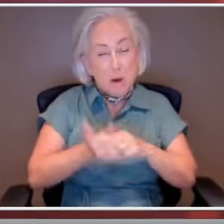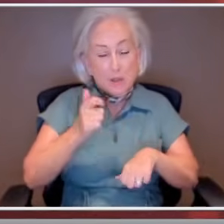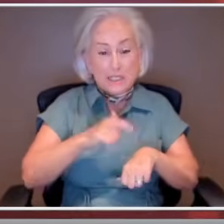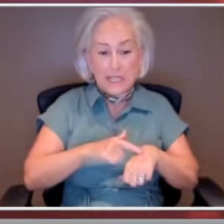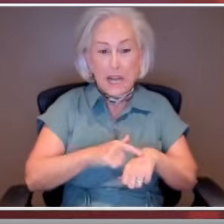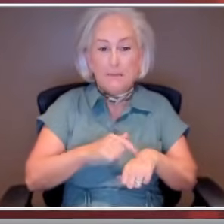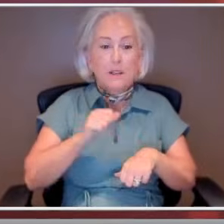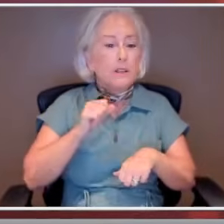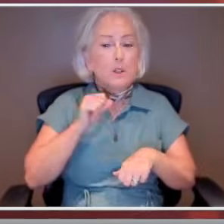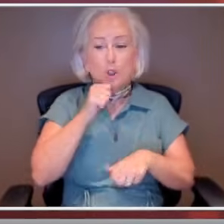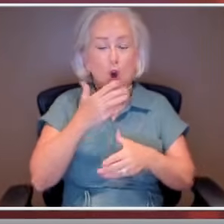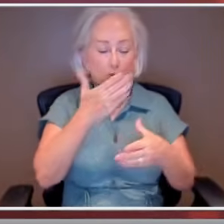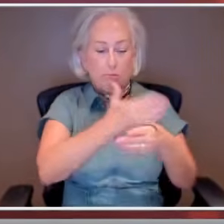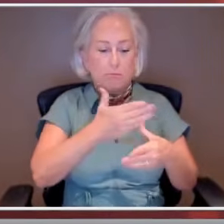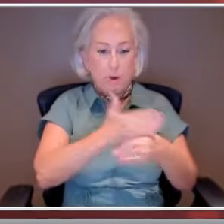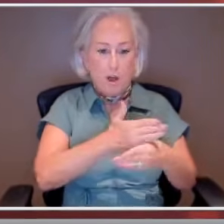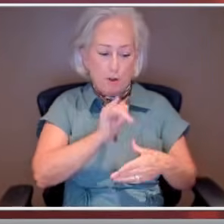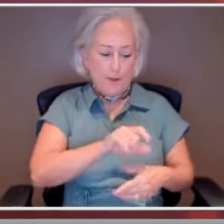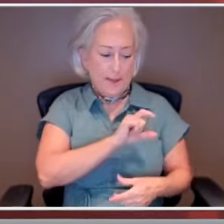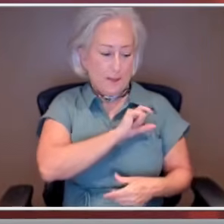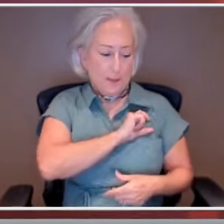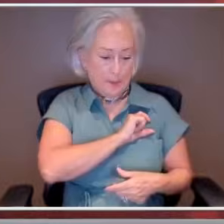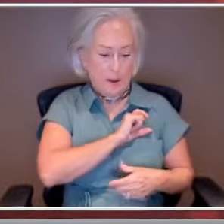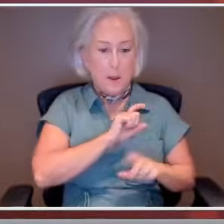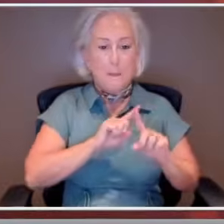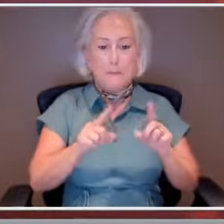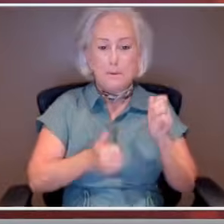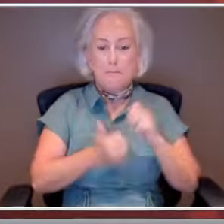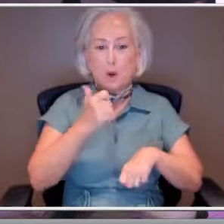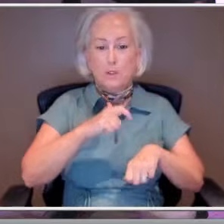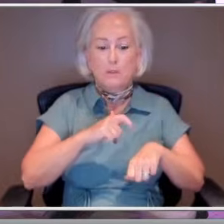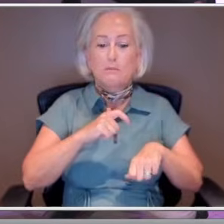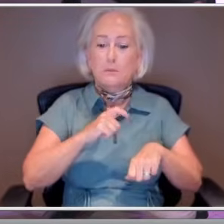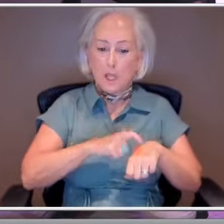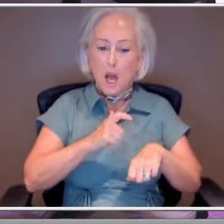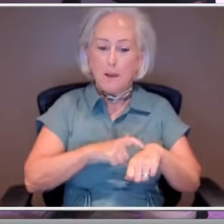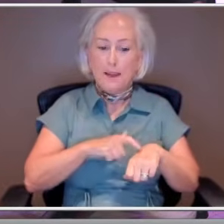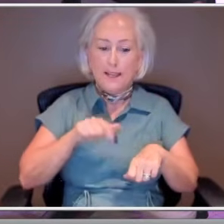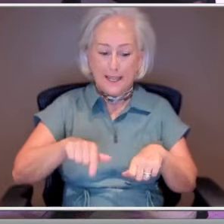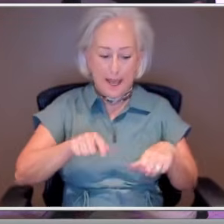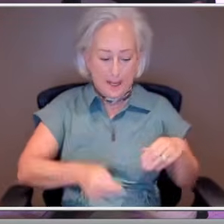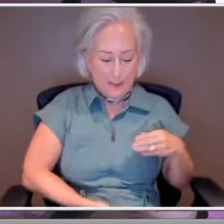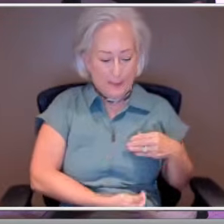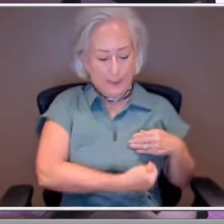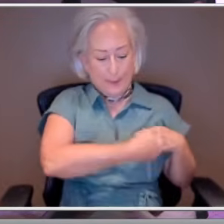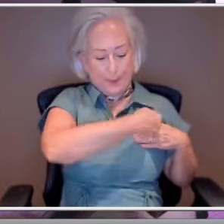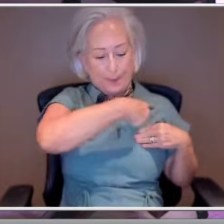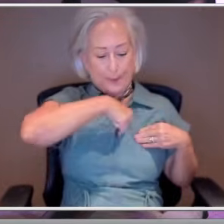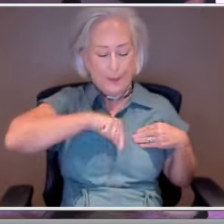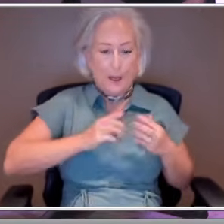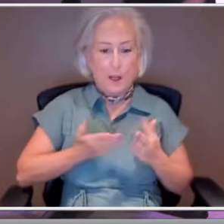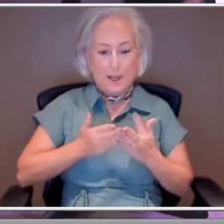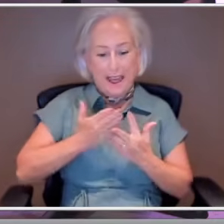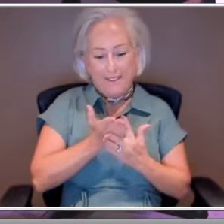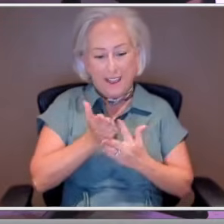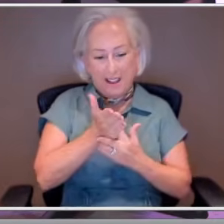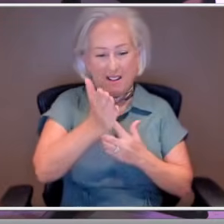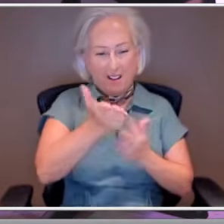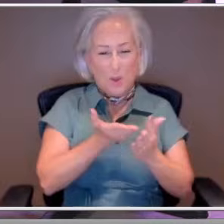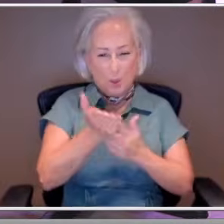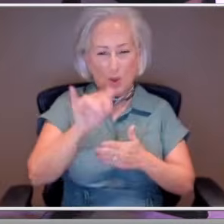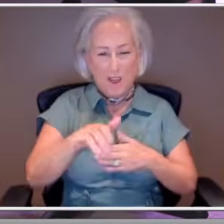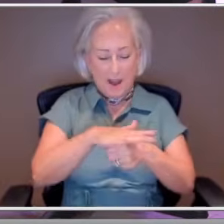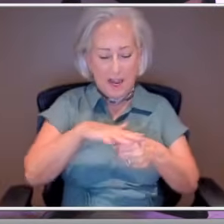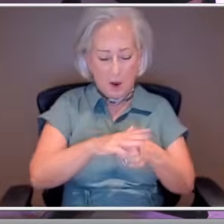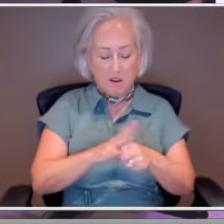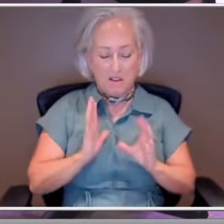defibrillator, but for the most part, we're able to get by without too much trouble. And so in this case, you were able to just navigate right past his defibrillator.